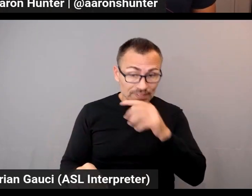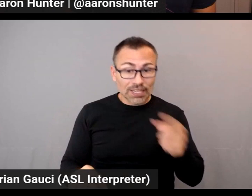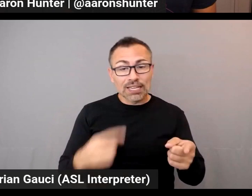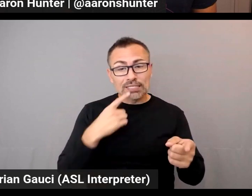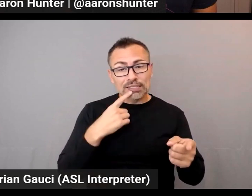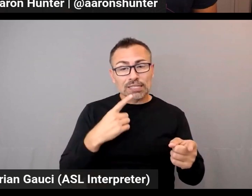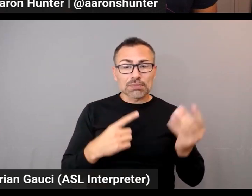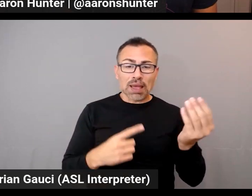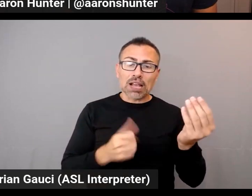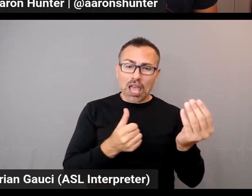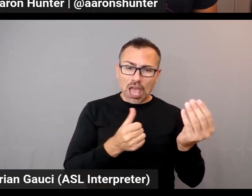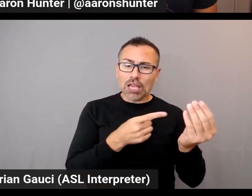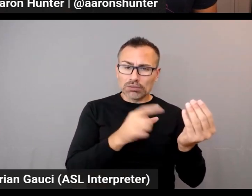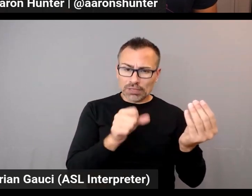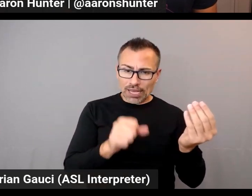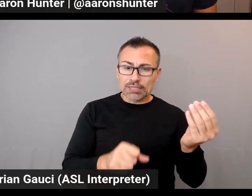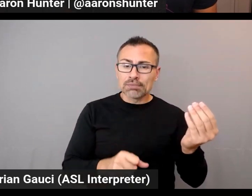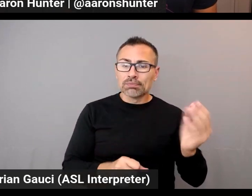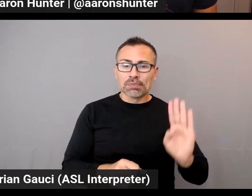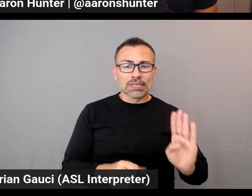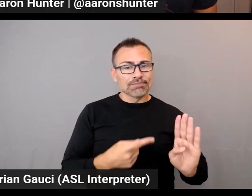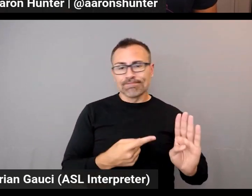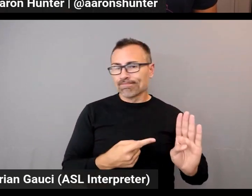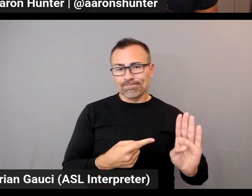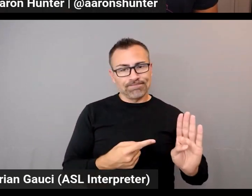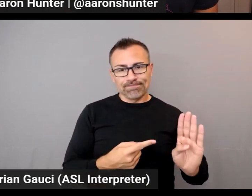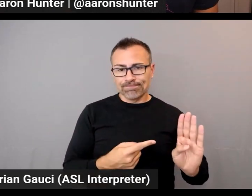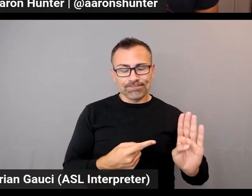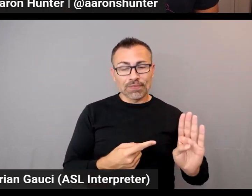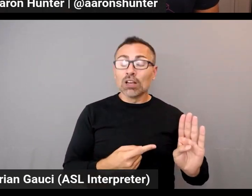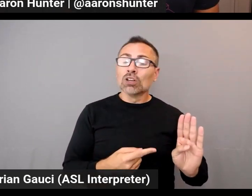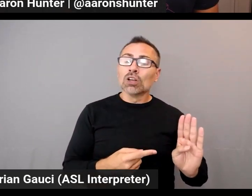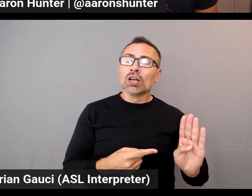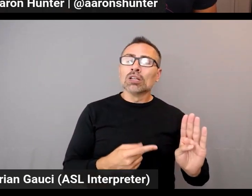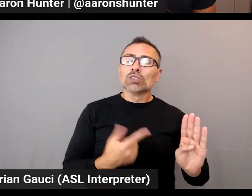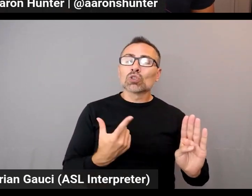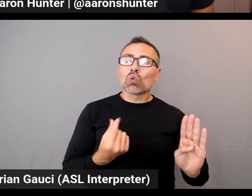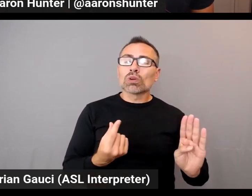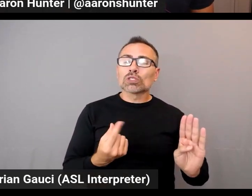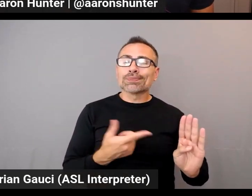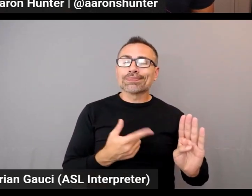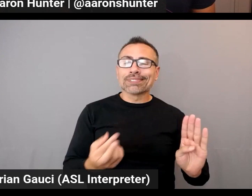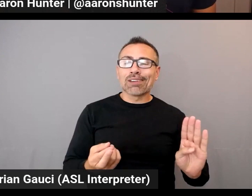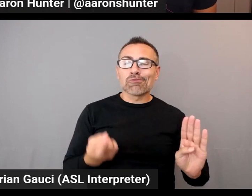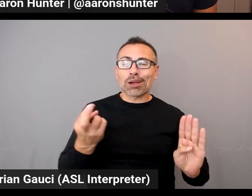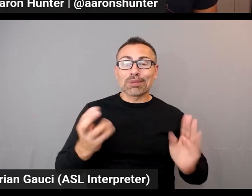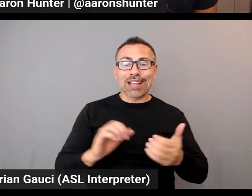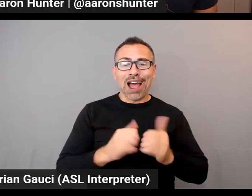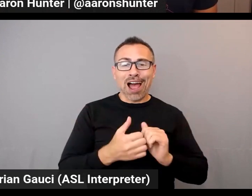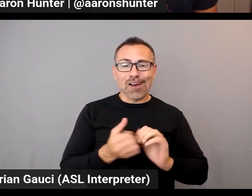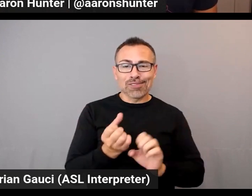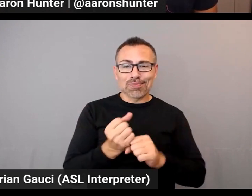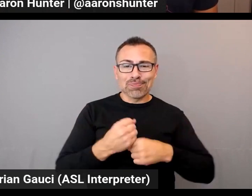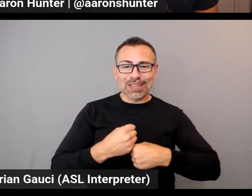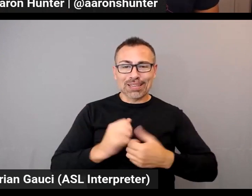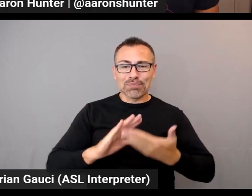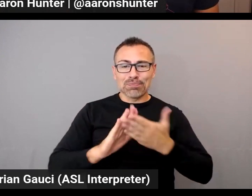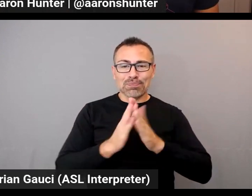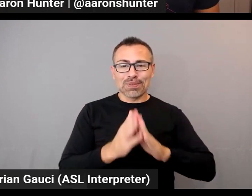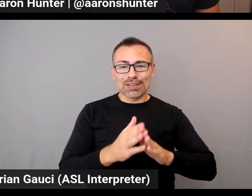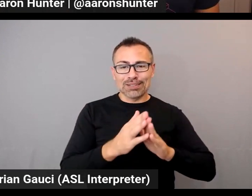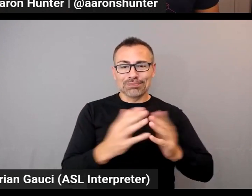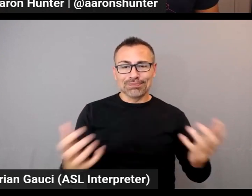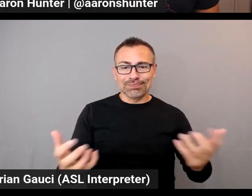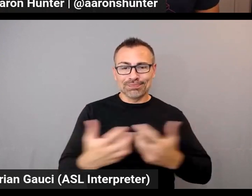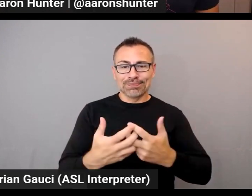compatible. Package B is not compatible. And the next thing it does, it recommends how to make it compatible. So it suggests change that package